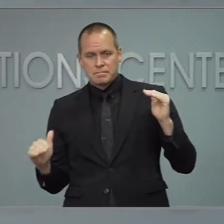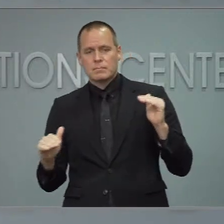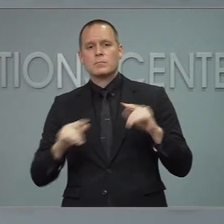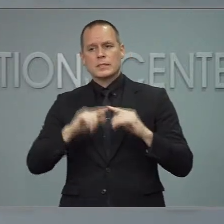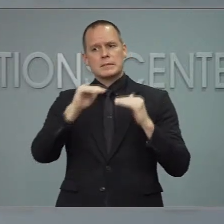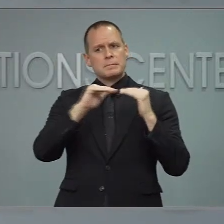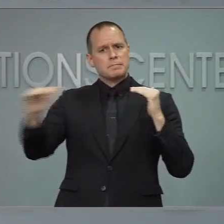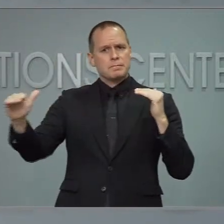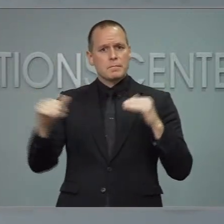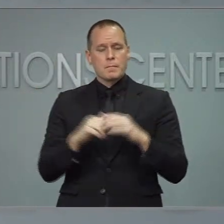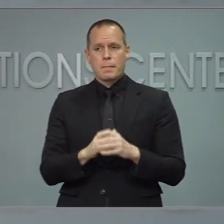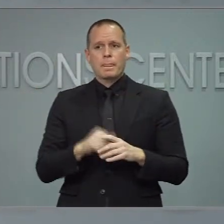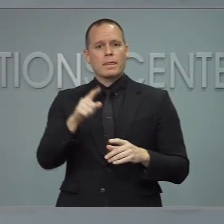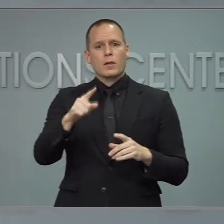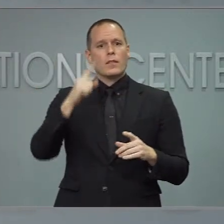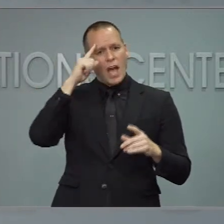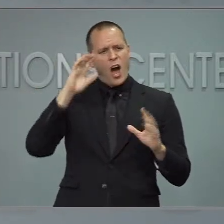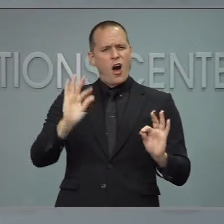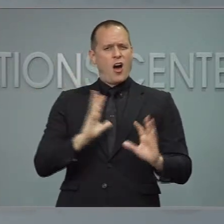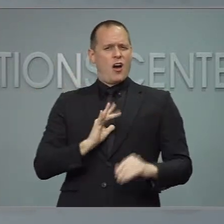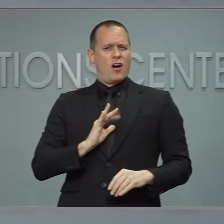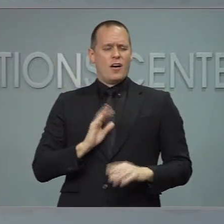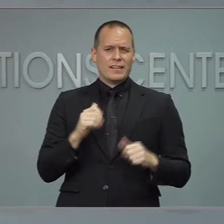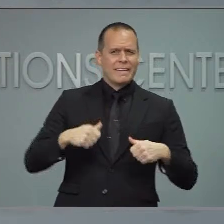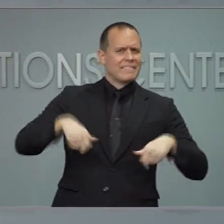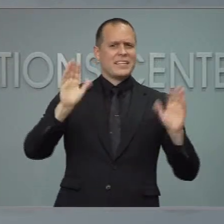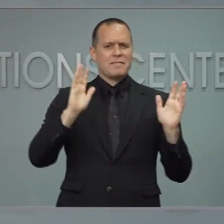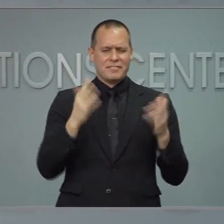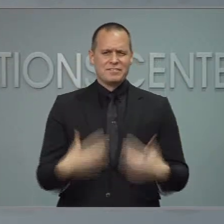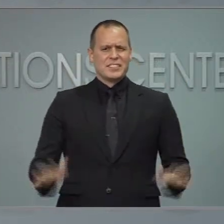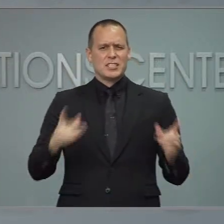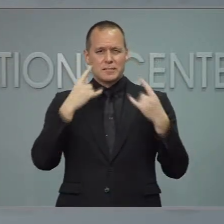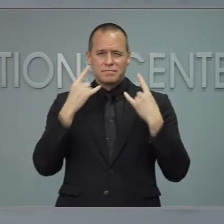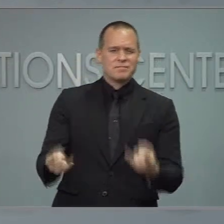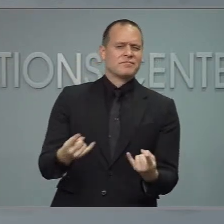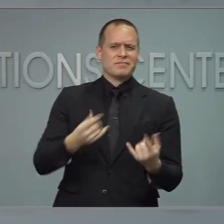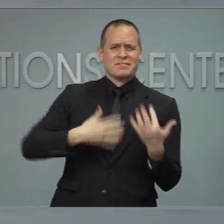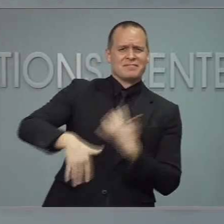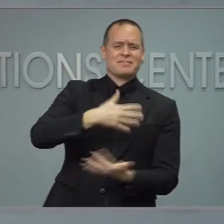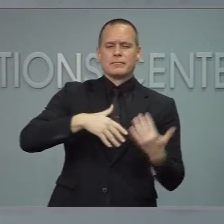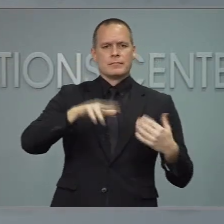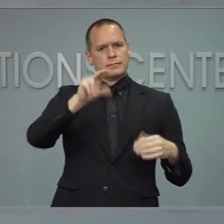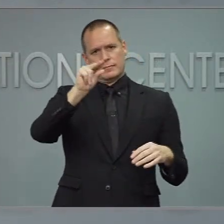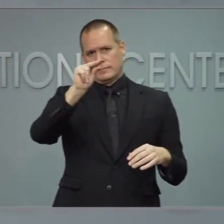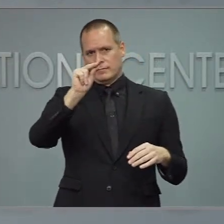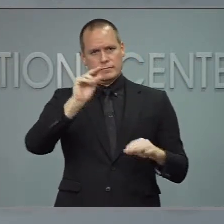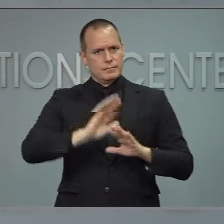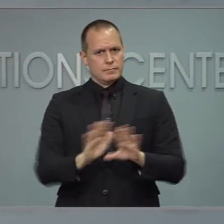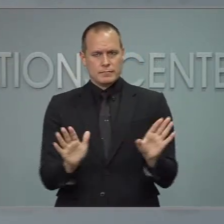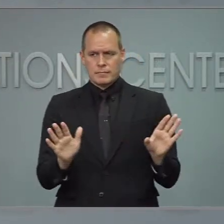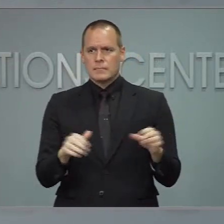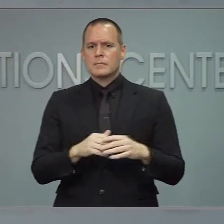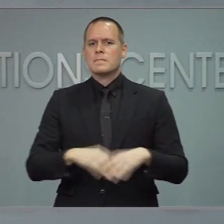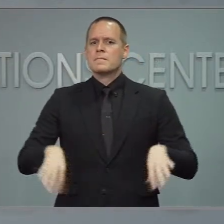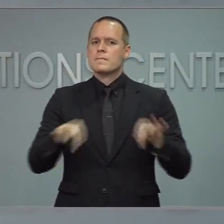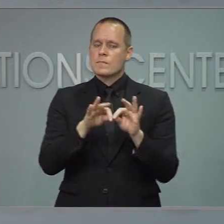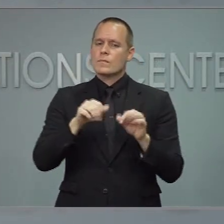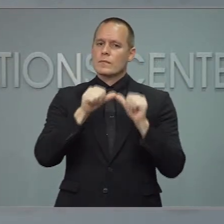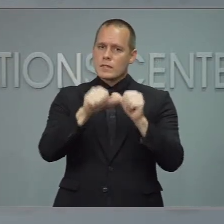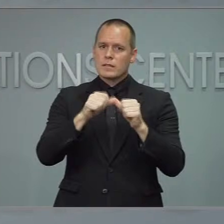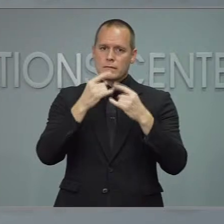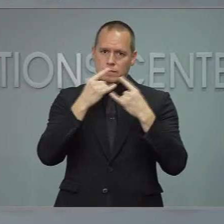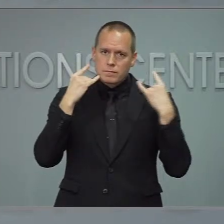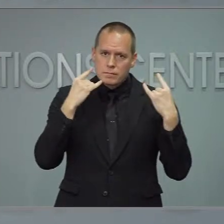our prevention efforts. In fact, until the vaccine is widely available, preventing the spread of this virus must continue to be